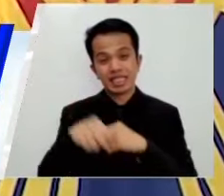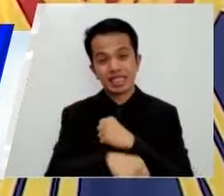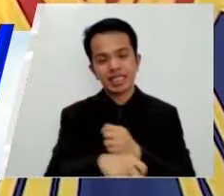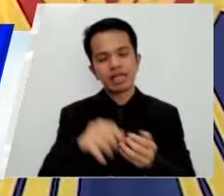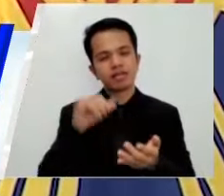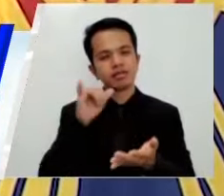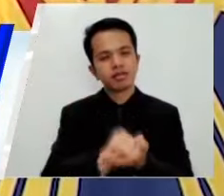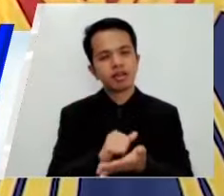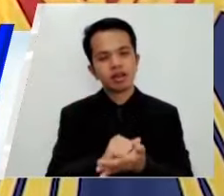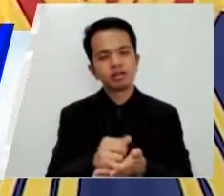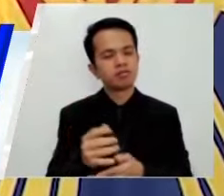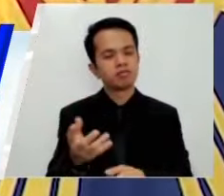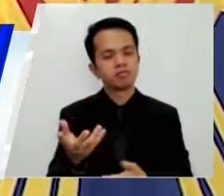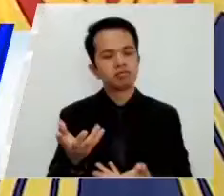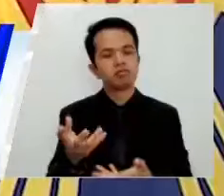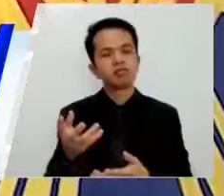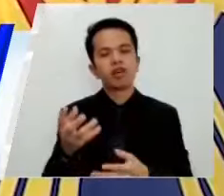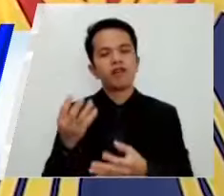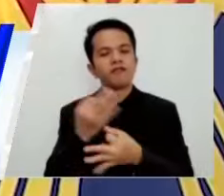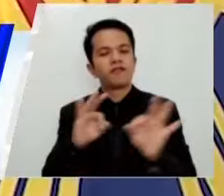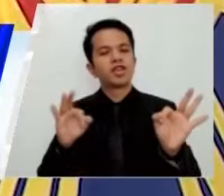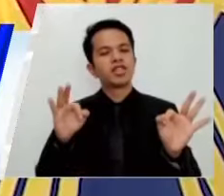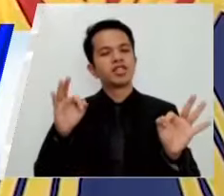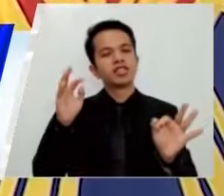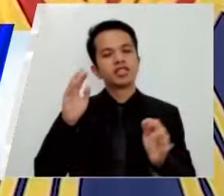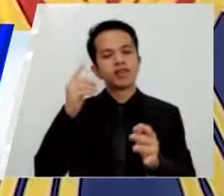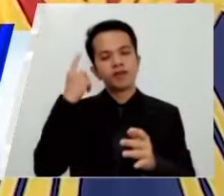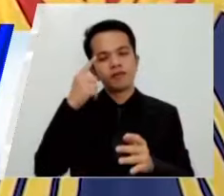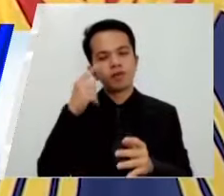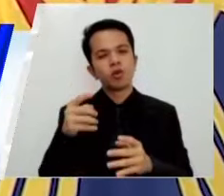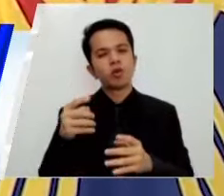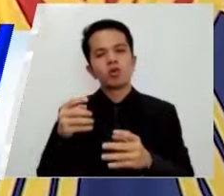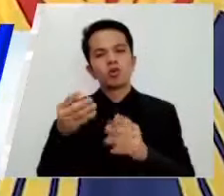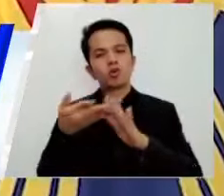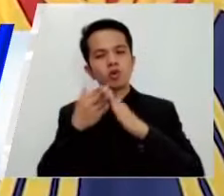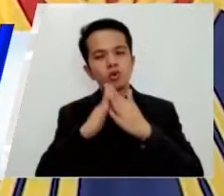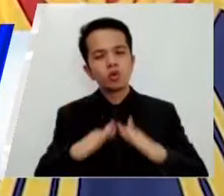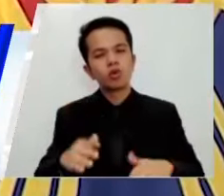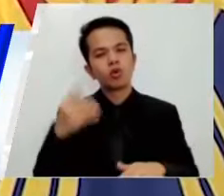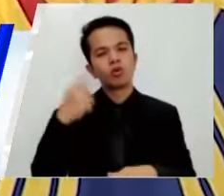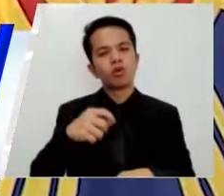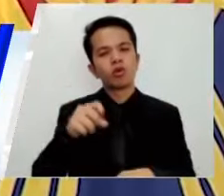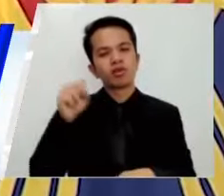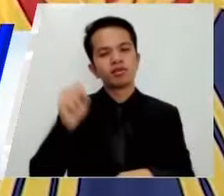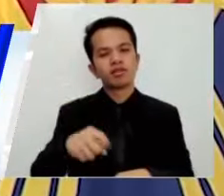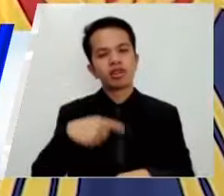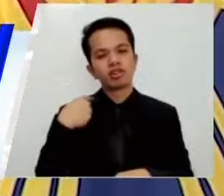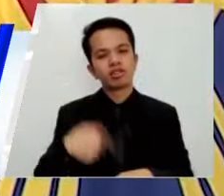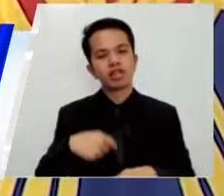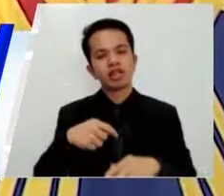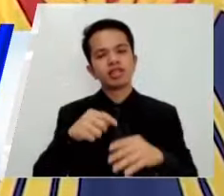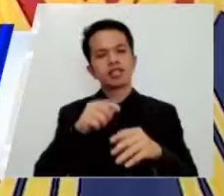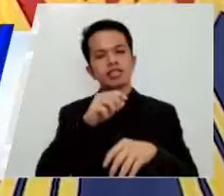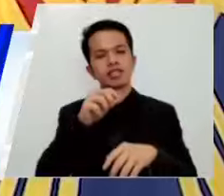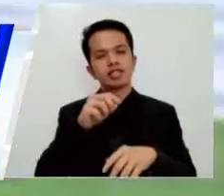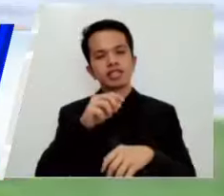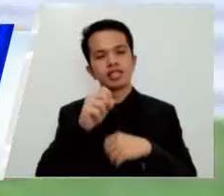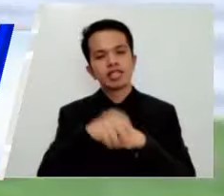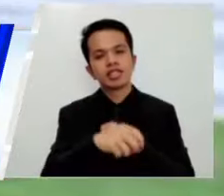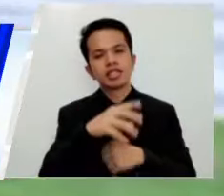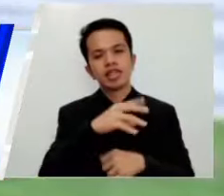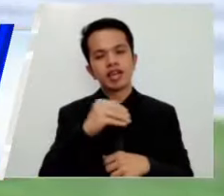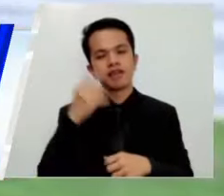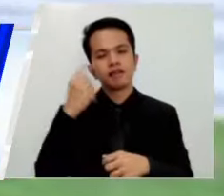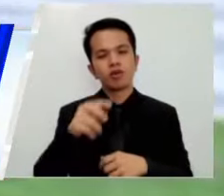as a freedom, to keep the peace in the South China Sea and the freedom of navigation in the South China Sea.